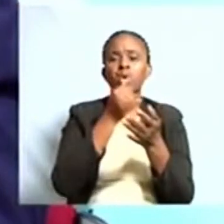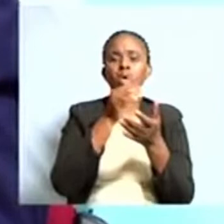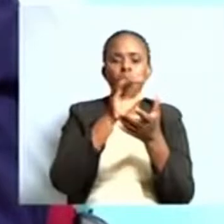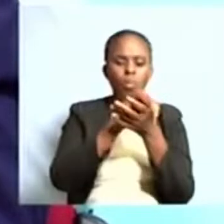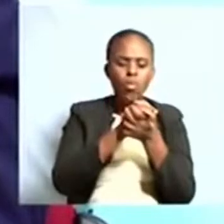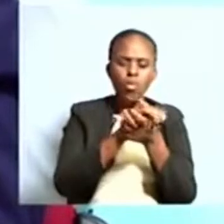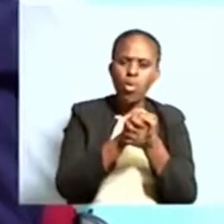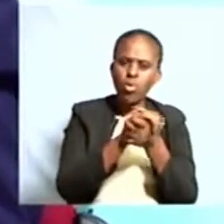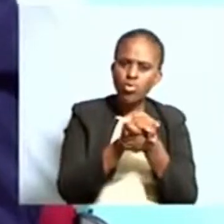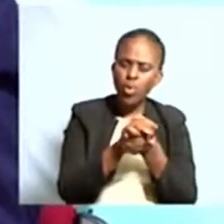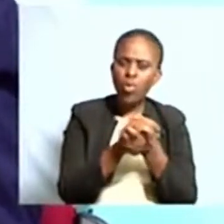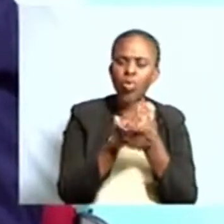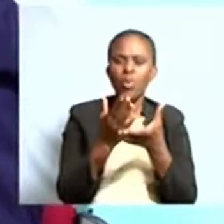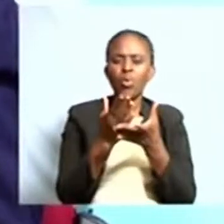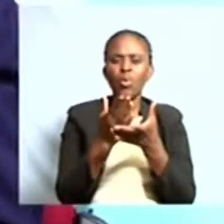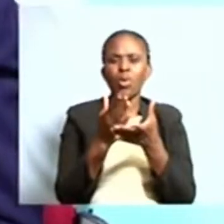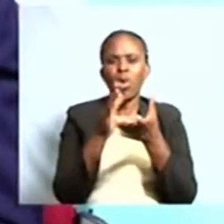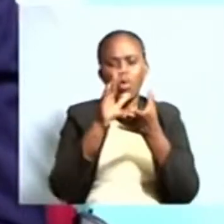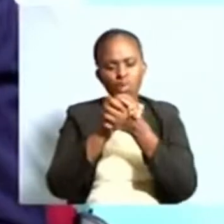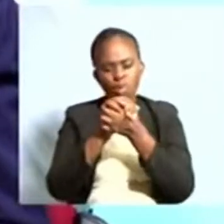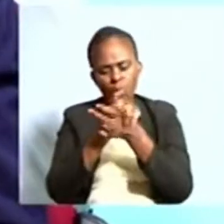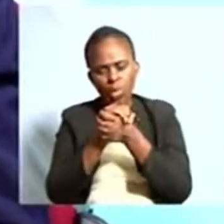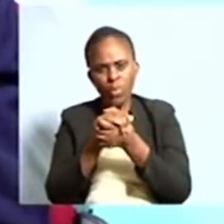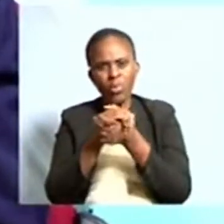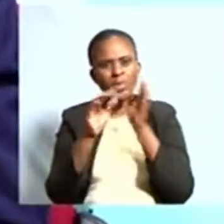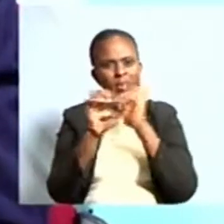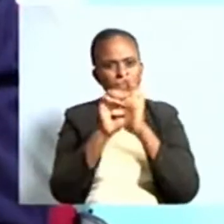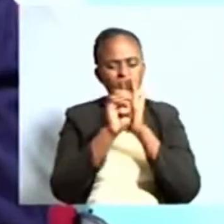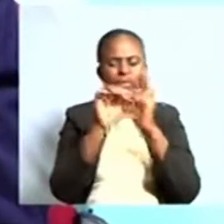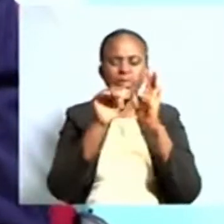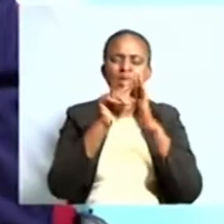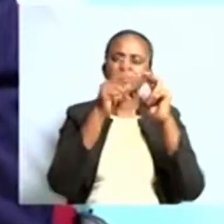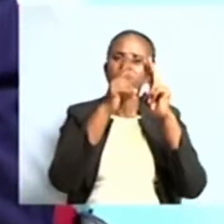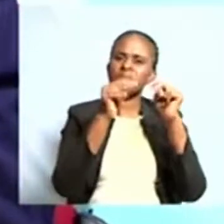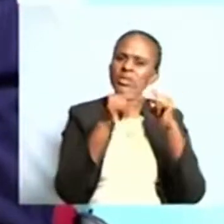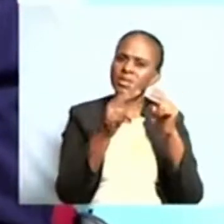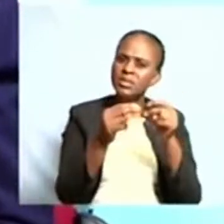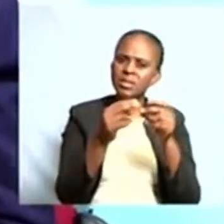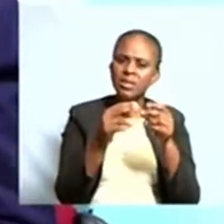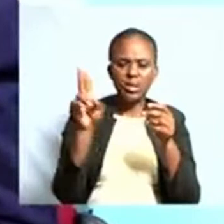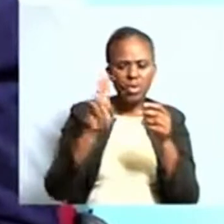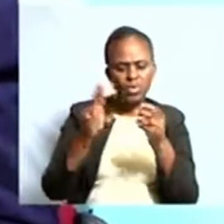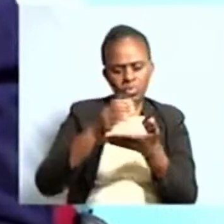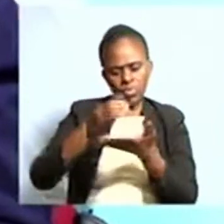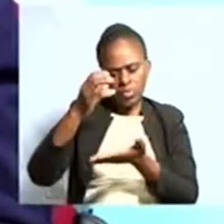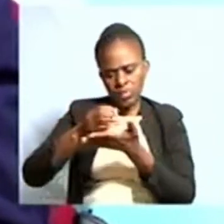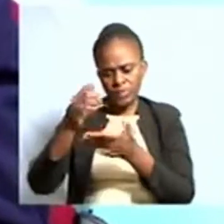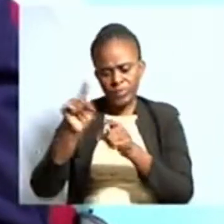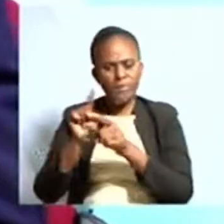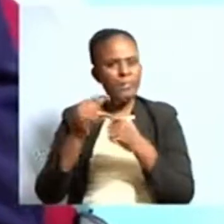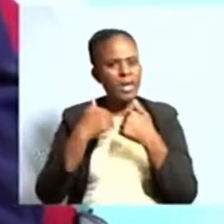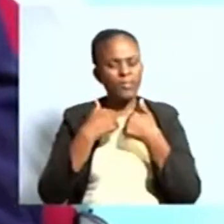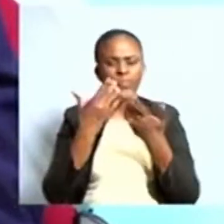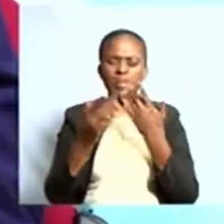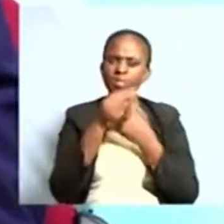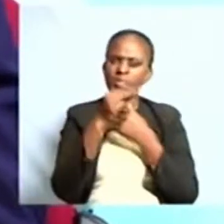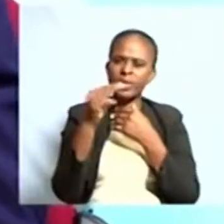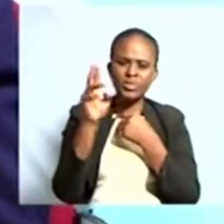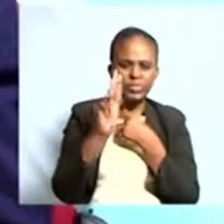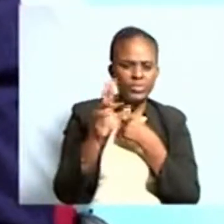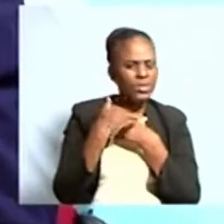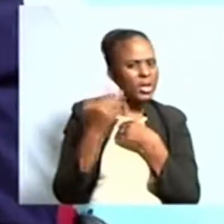munkoyo or local brew, like in the villages, in the rural areas, containers and short of materials to